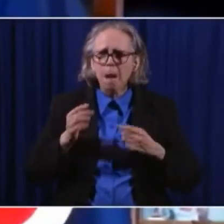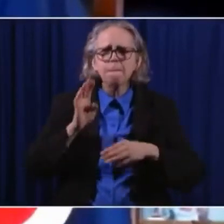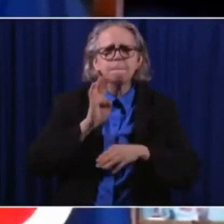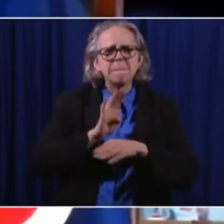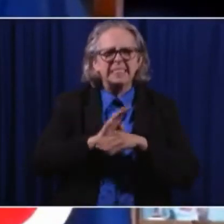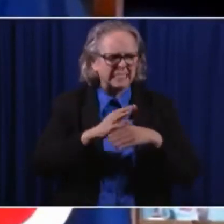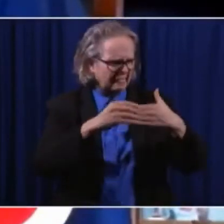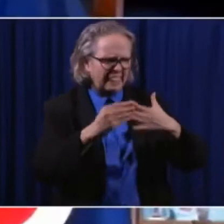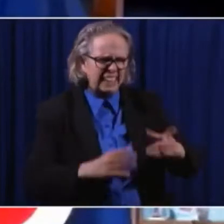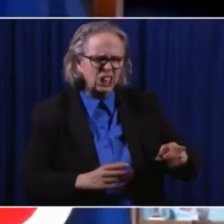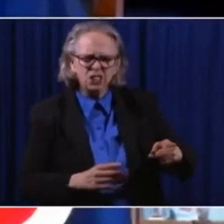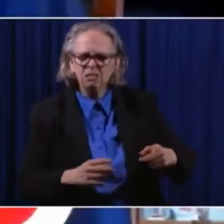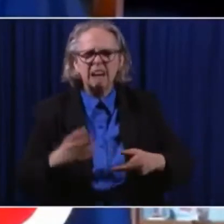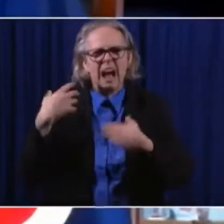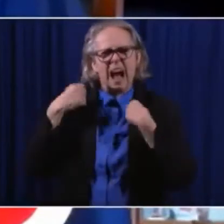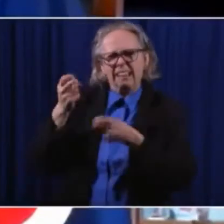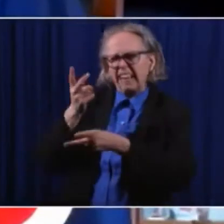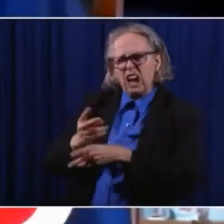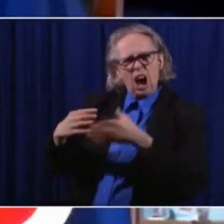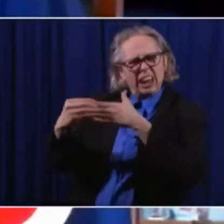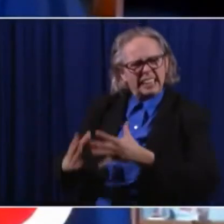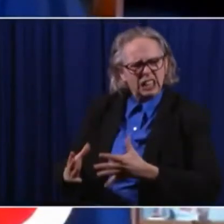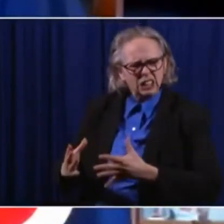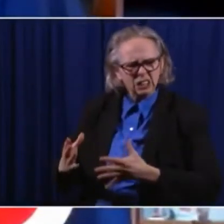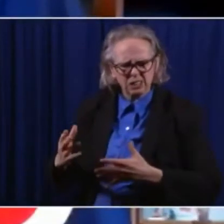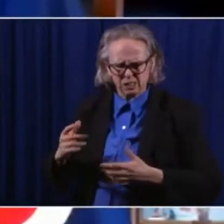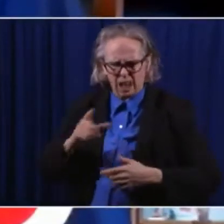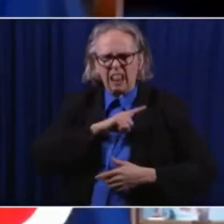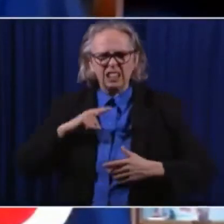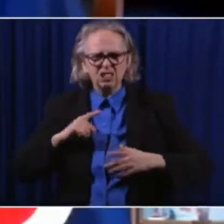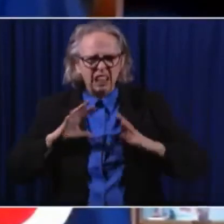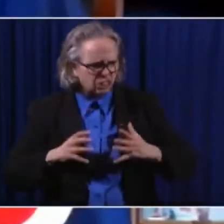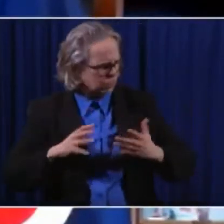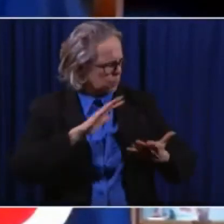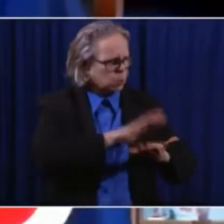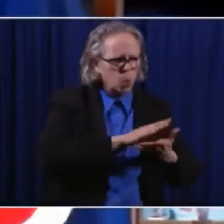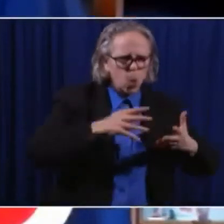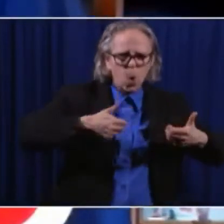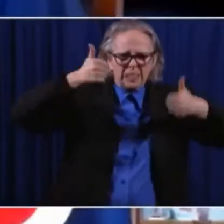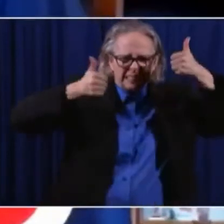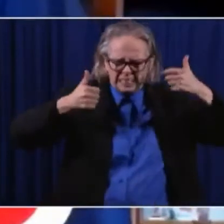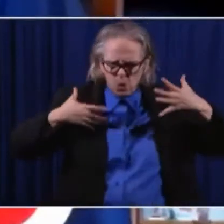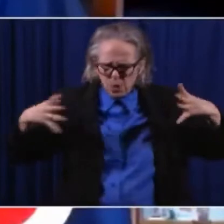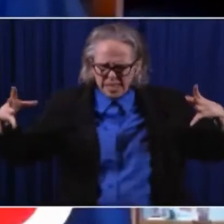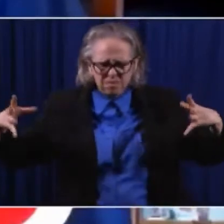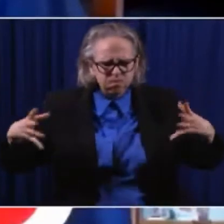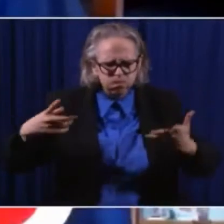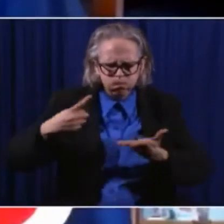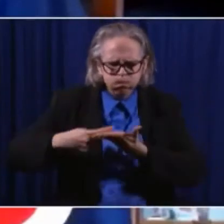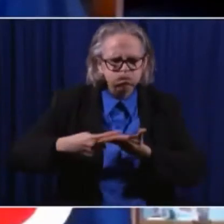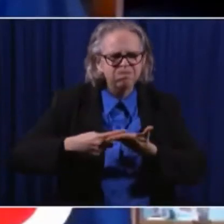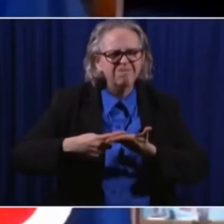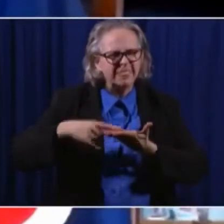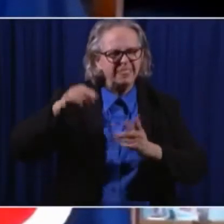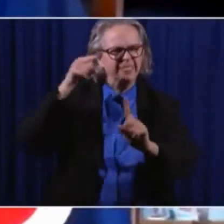leaders, legislators, school leaders, a 21-day temporary curfew was considered the